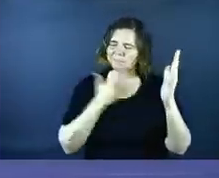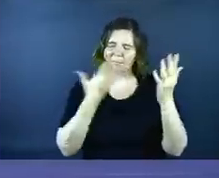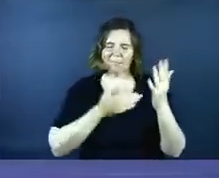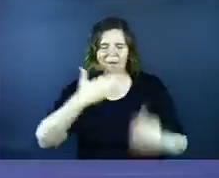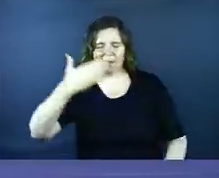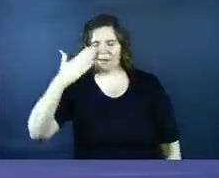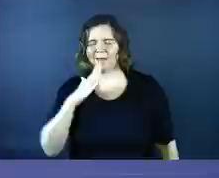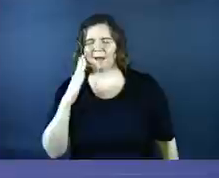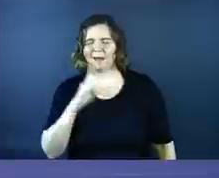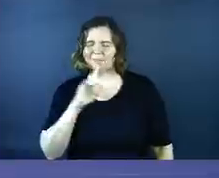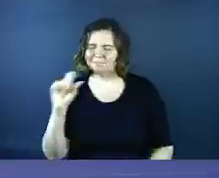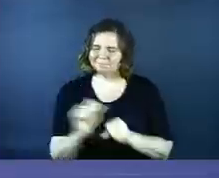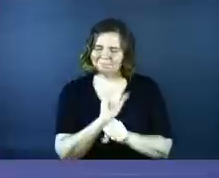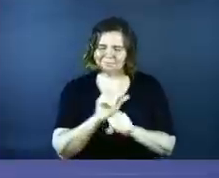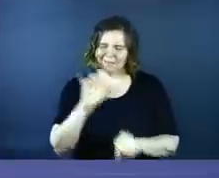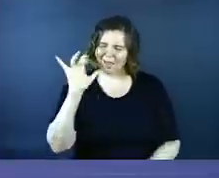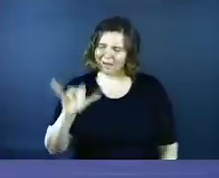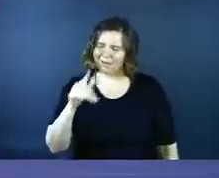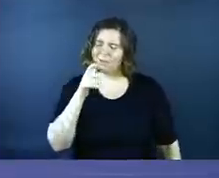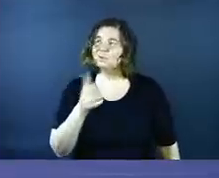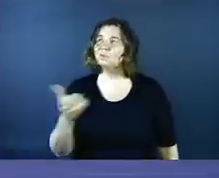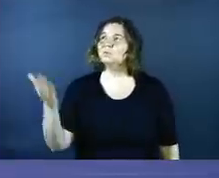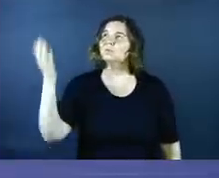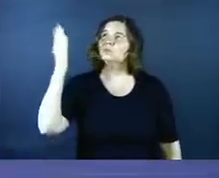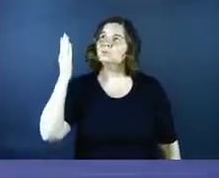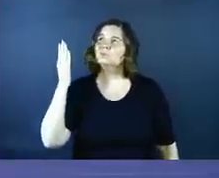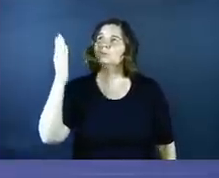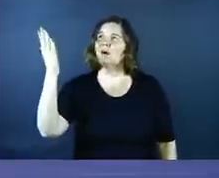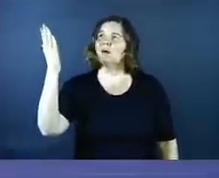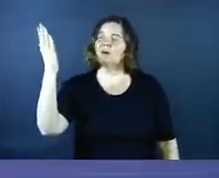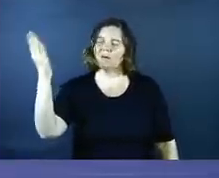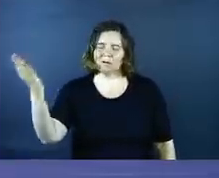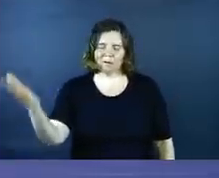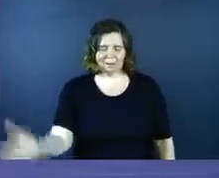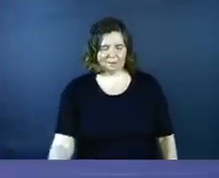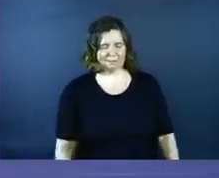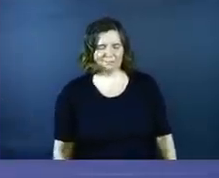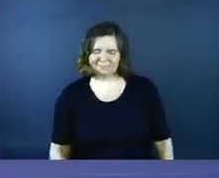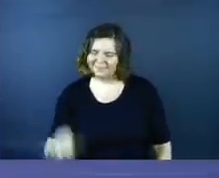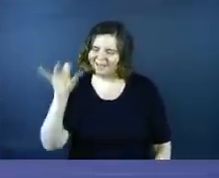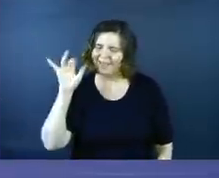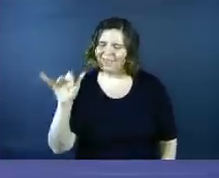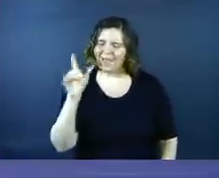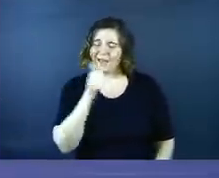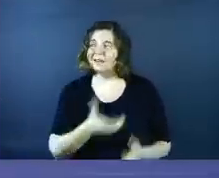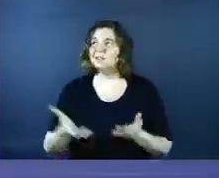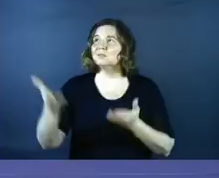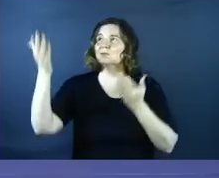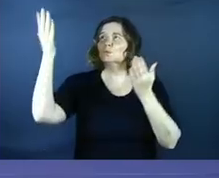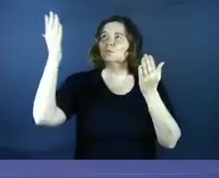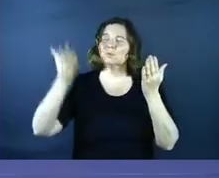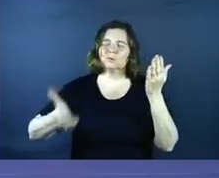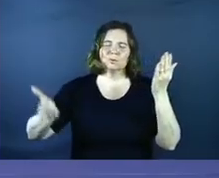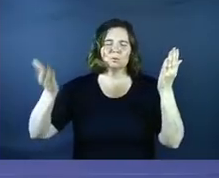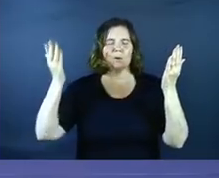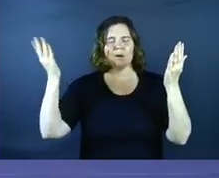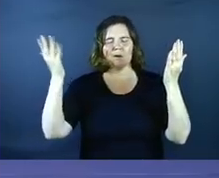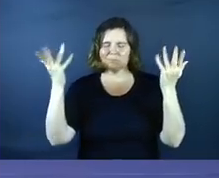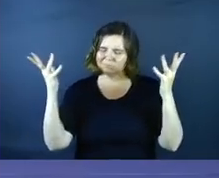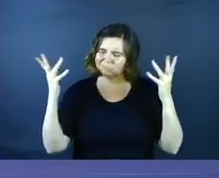darkness. My God, that is who you are. That is who